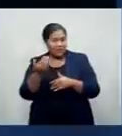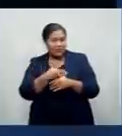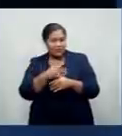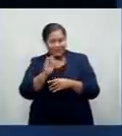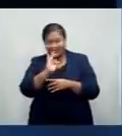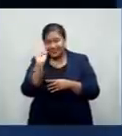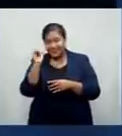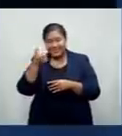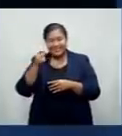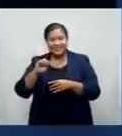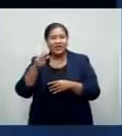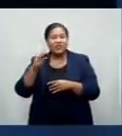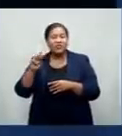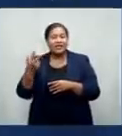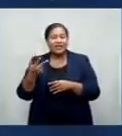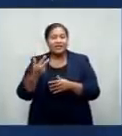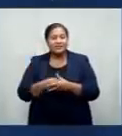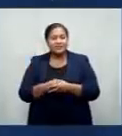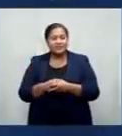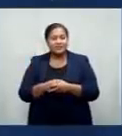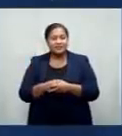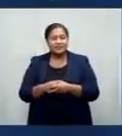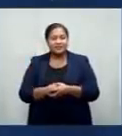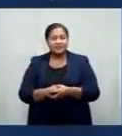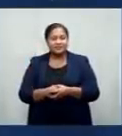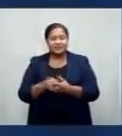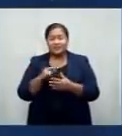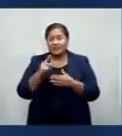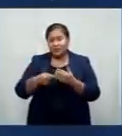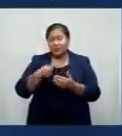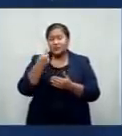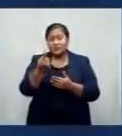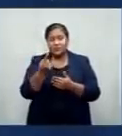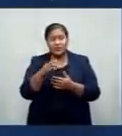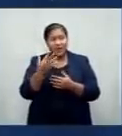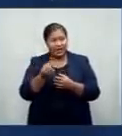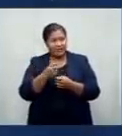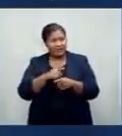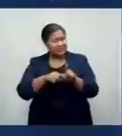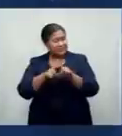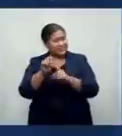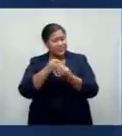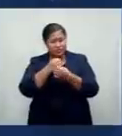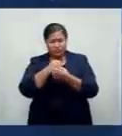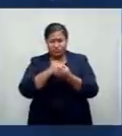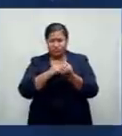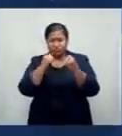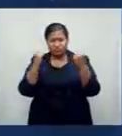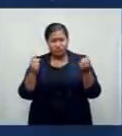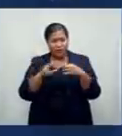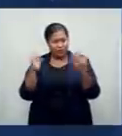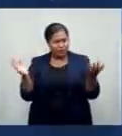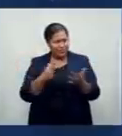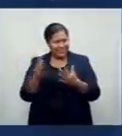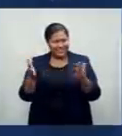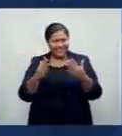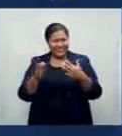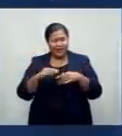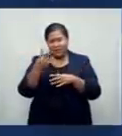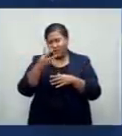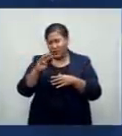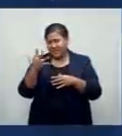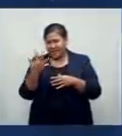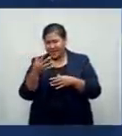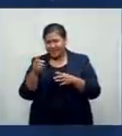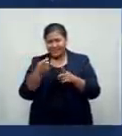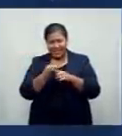be at 6:38. For tomorrow, expect fresh to strong southeast to easterly winds with speed up to 45